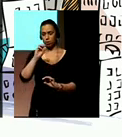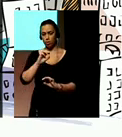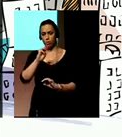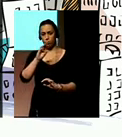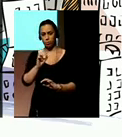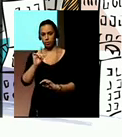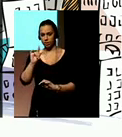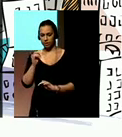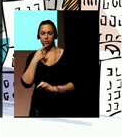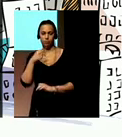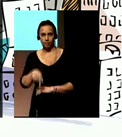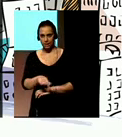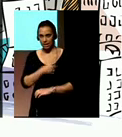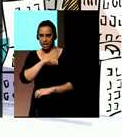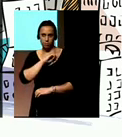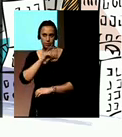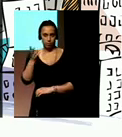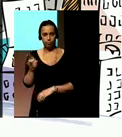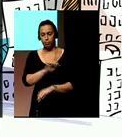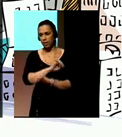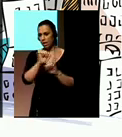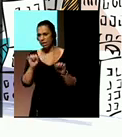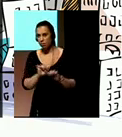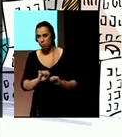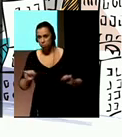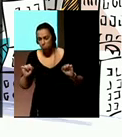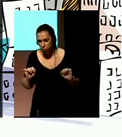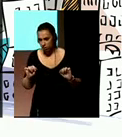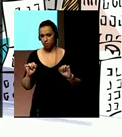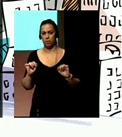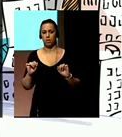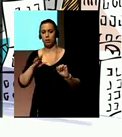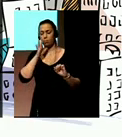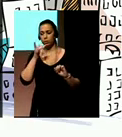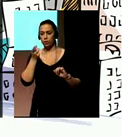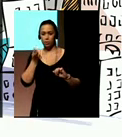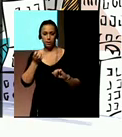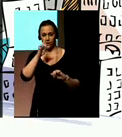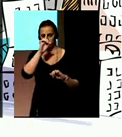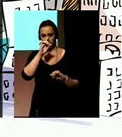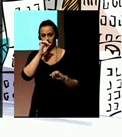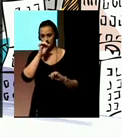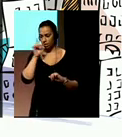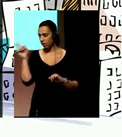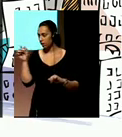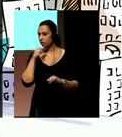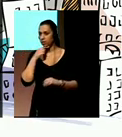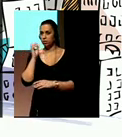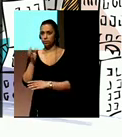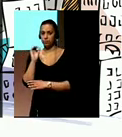Well, here, how the Acropolis was intervened here in Spain would be just impossible.